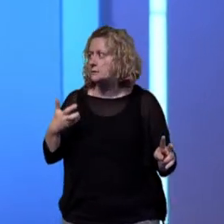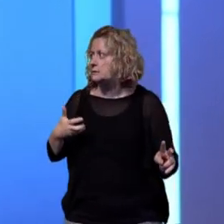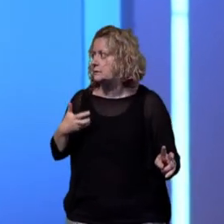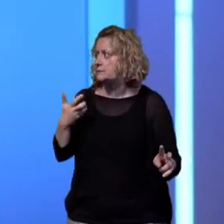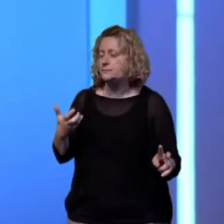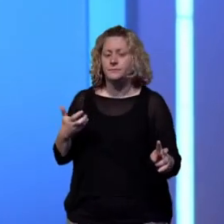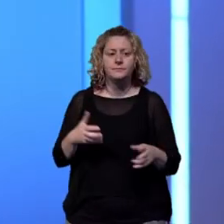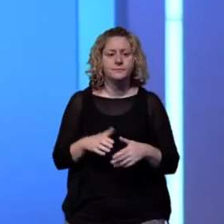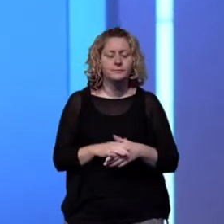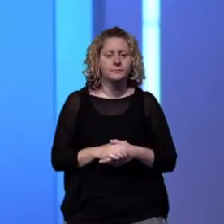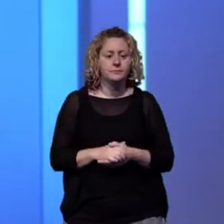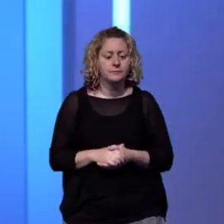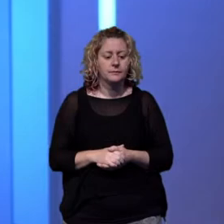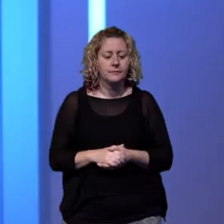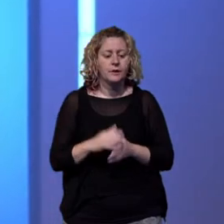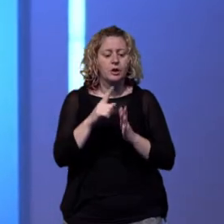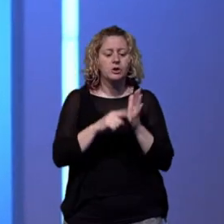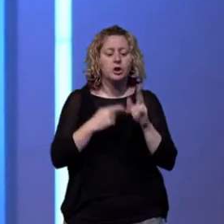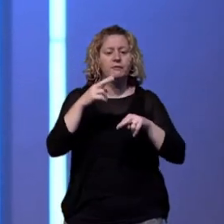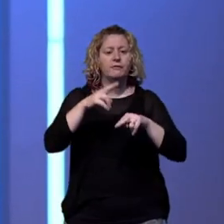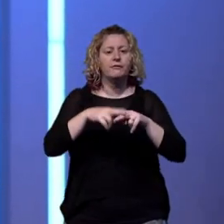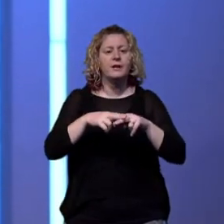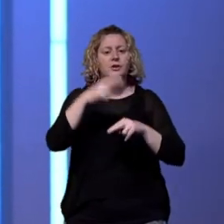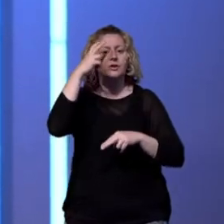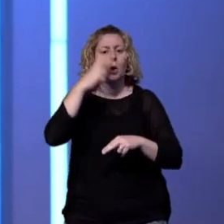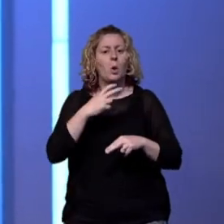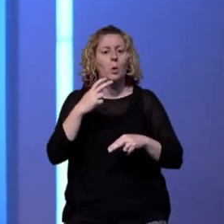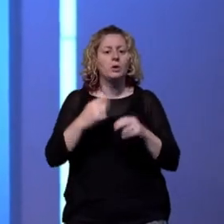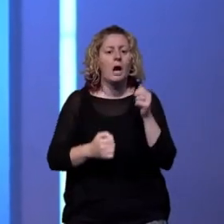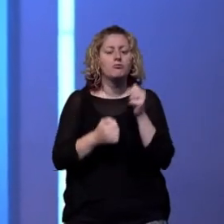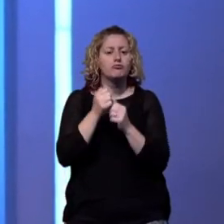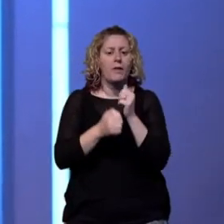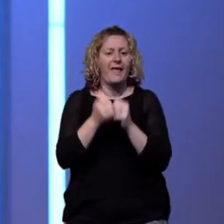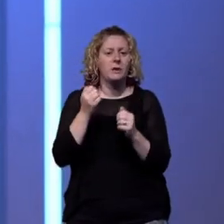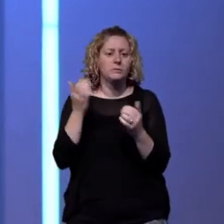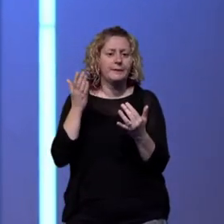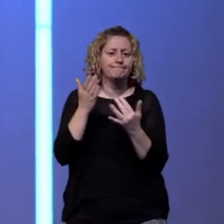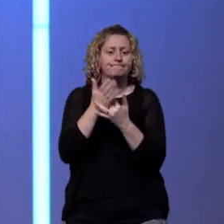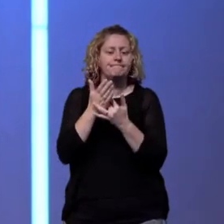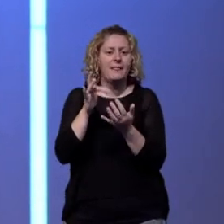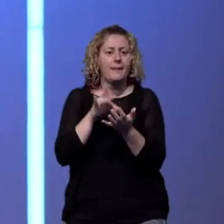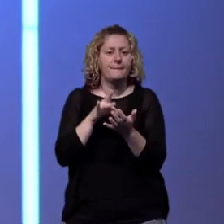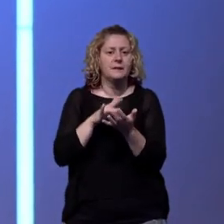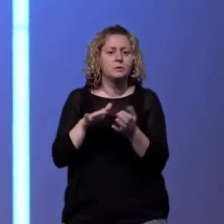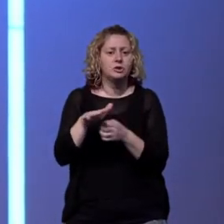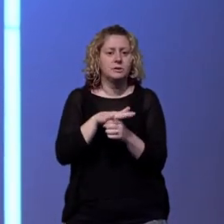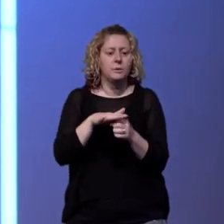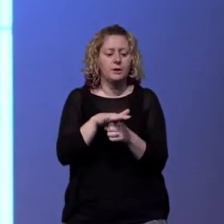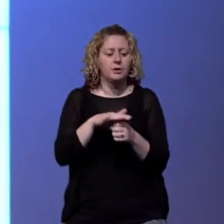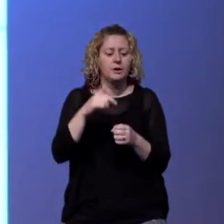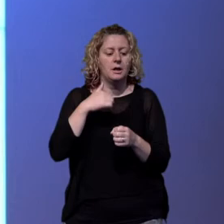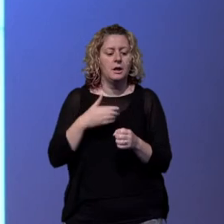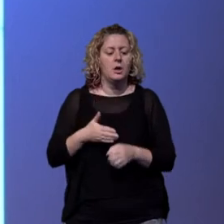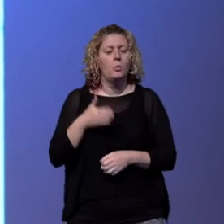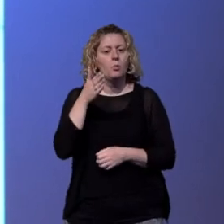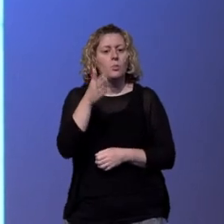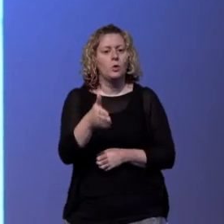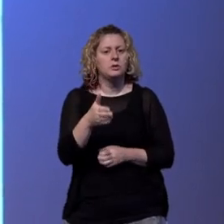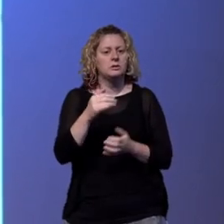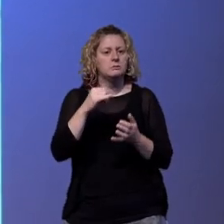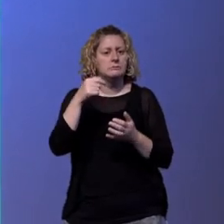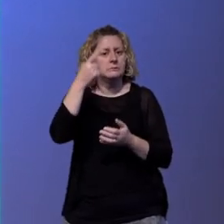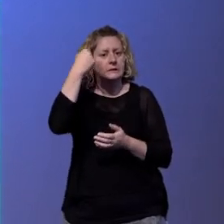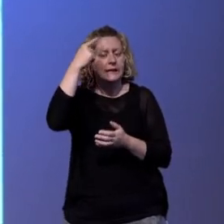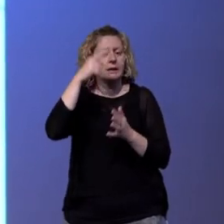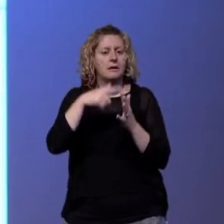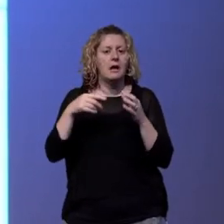remember Jonathan Fletcher's older brother, David, who's been caught in the middle of all this. I walked into St. Ebb's many years ago when I